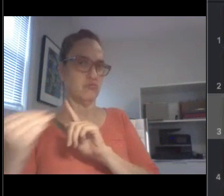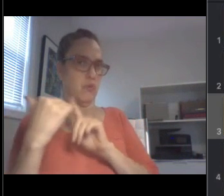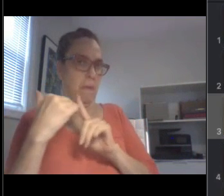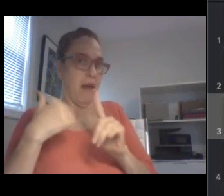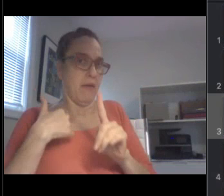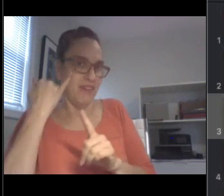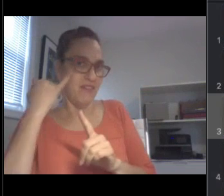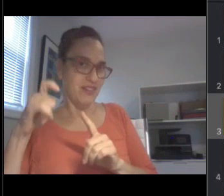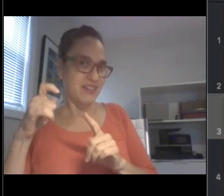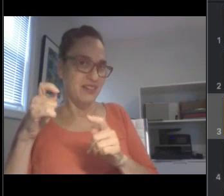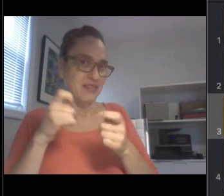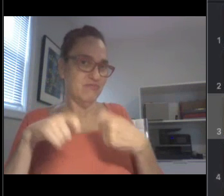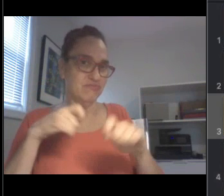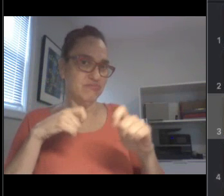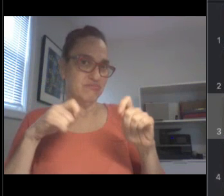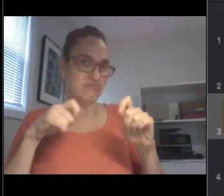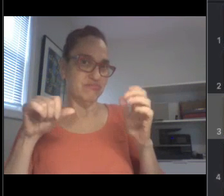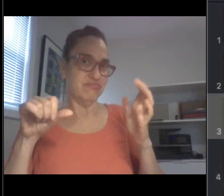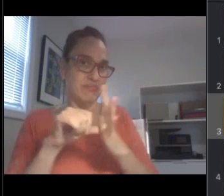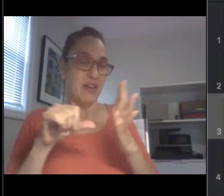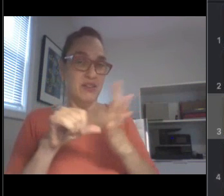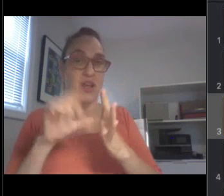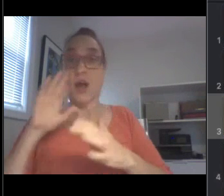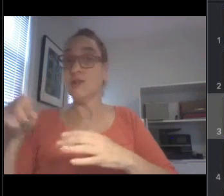will. I'll just say next.